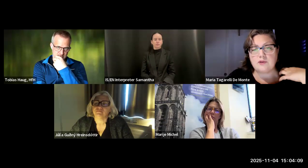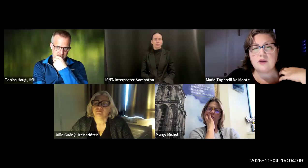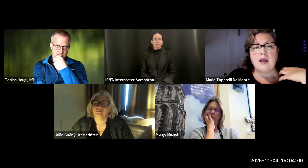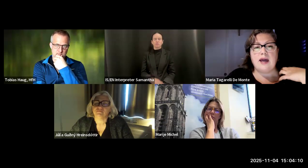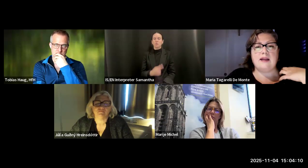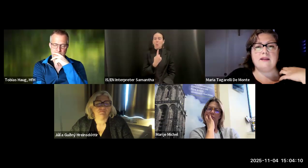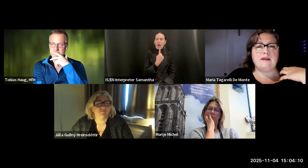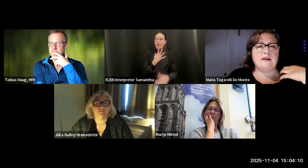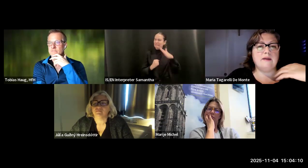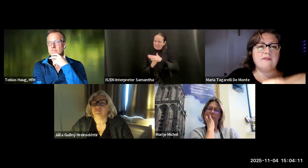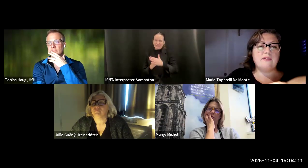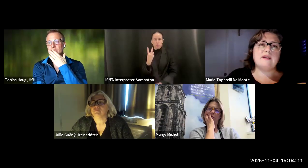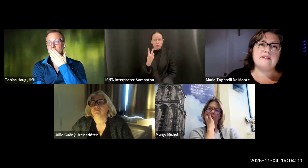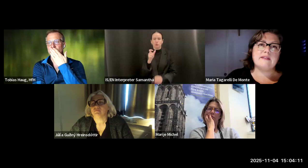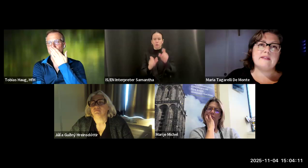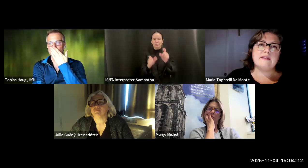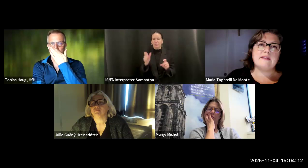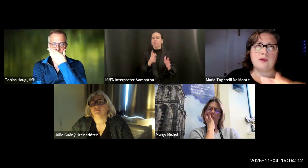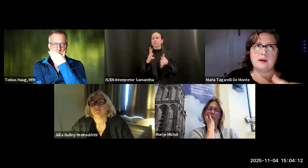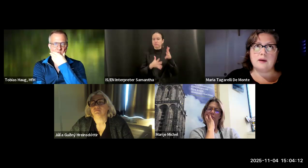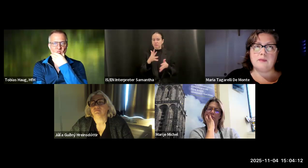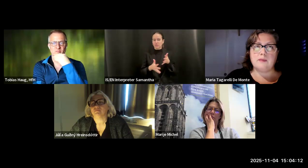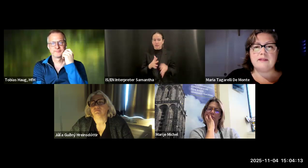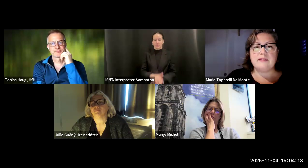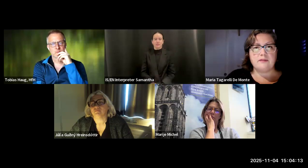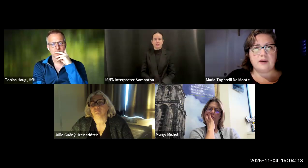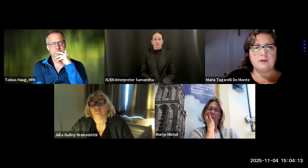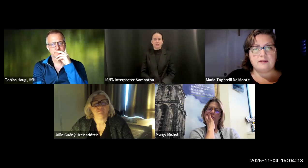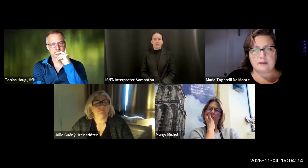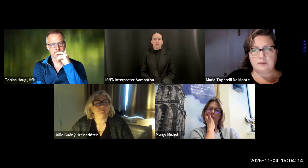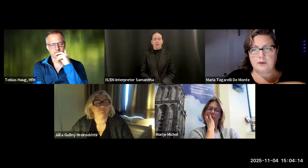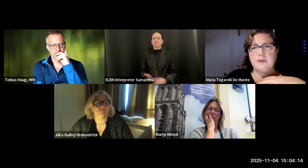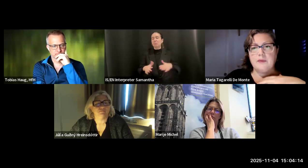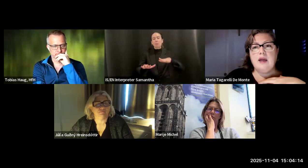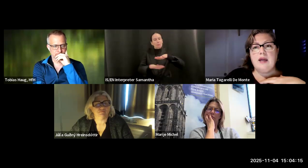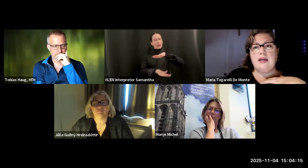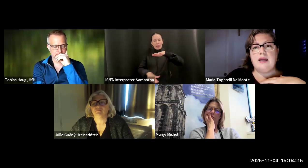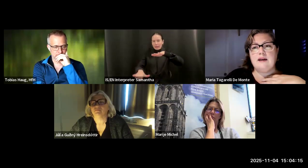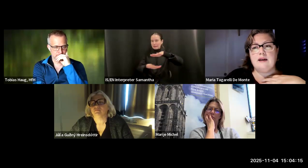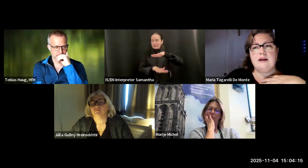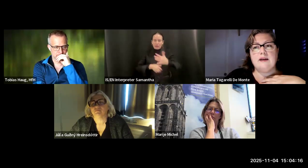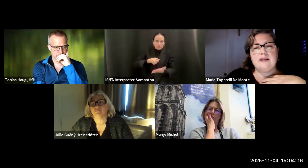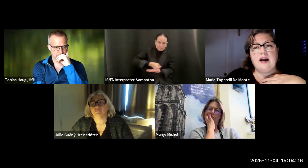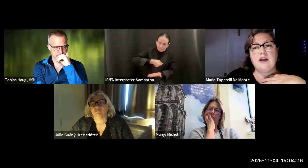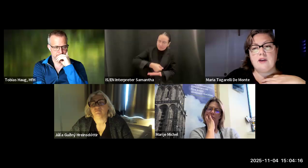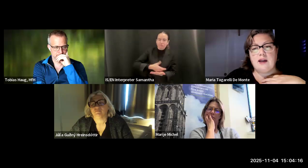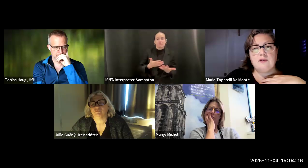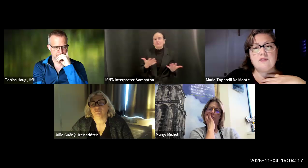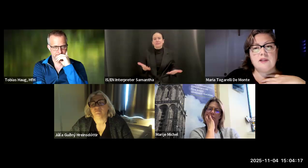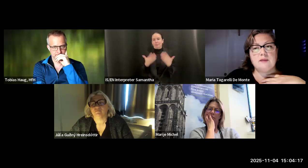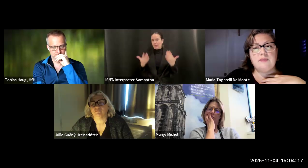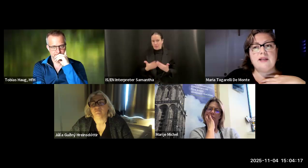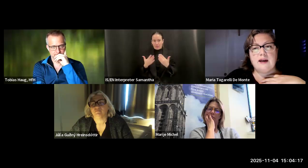two signers, and everything is kept very basic and very simple. In the